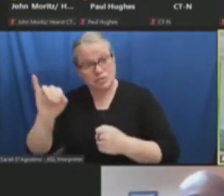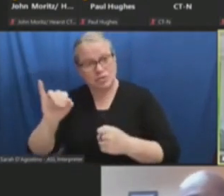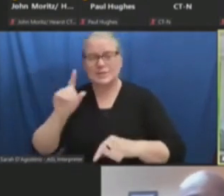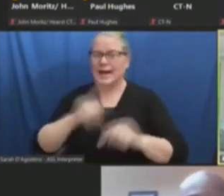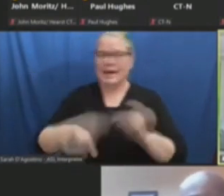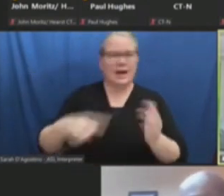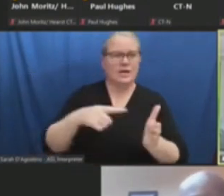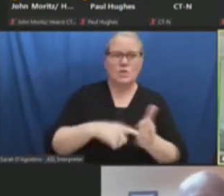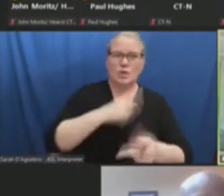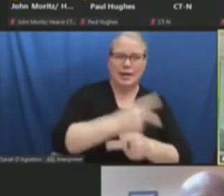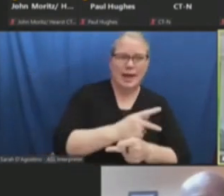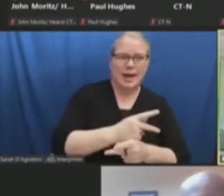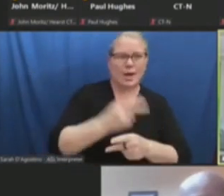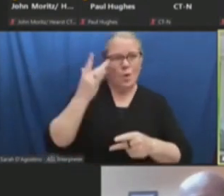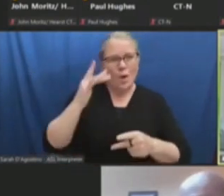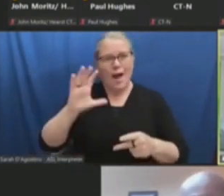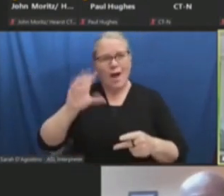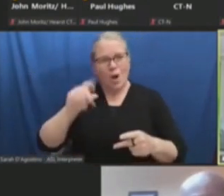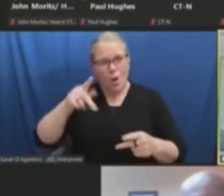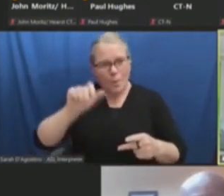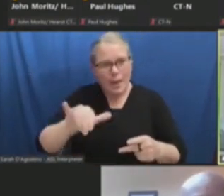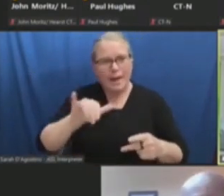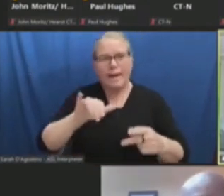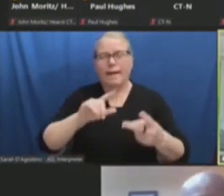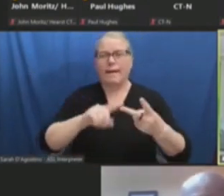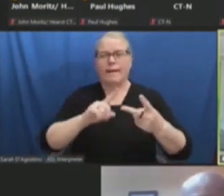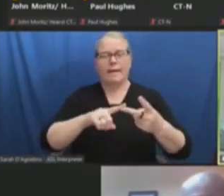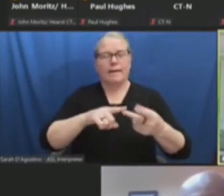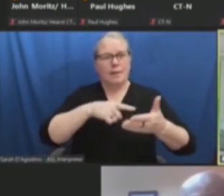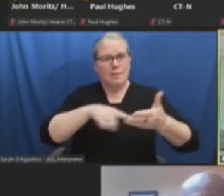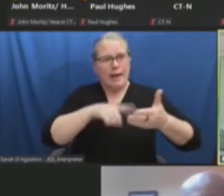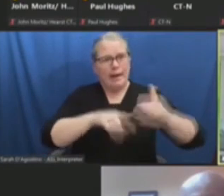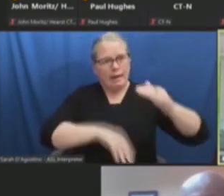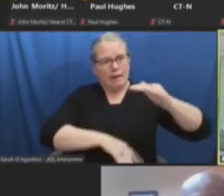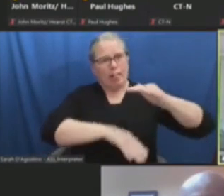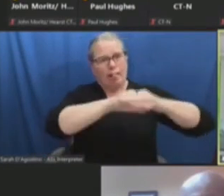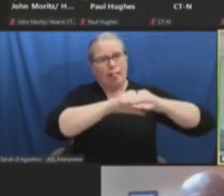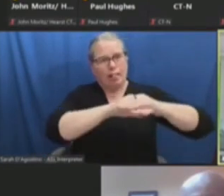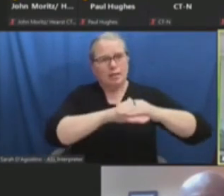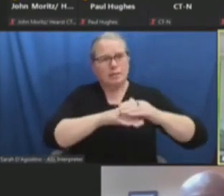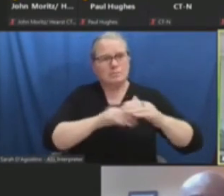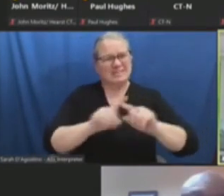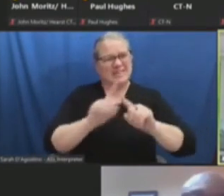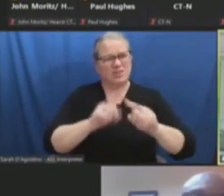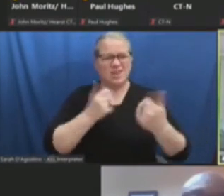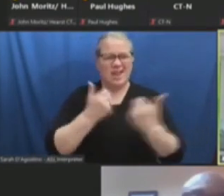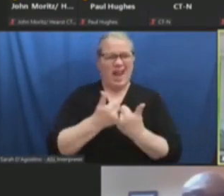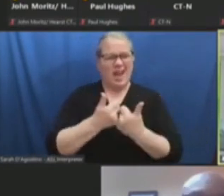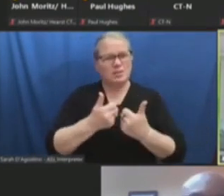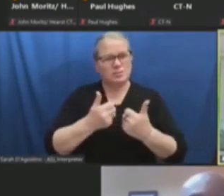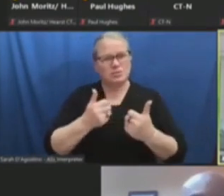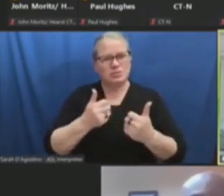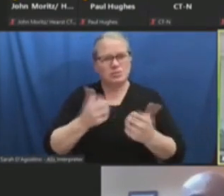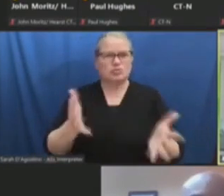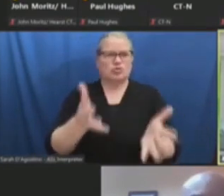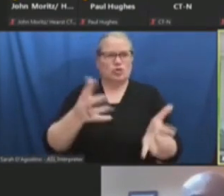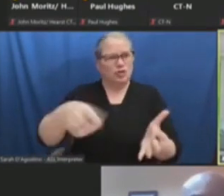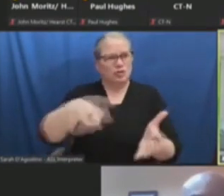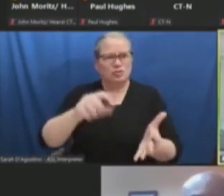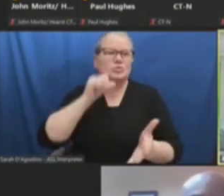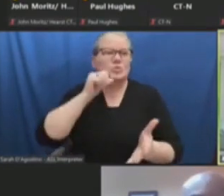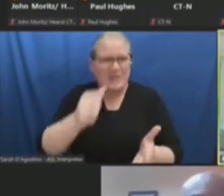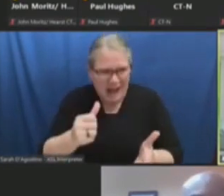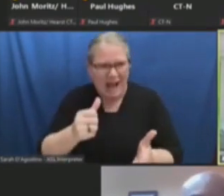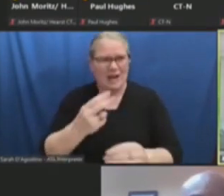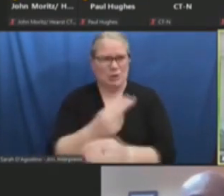because of co-pays and deductibles and a lot of the other games that are out there to discourage you from using the health care. Some of it's preventive health